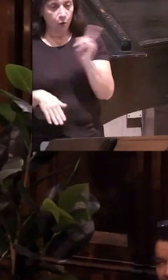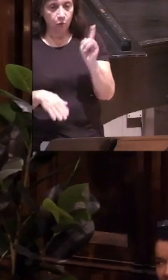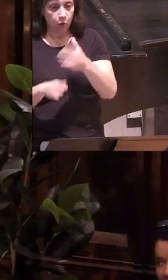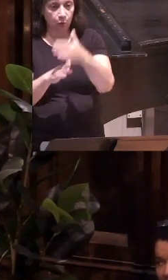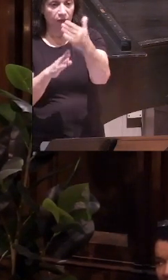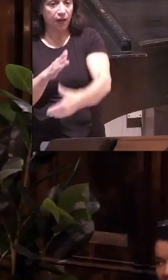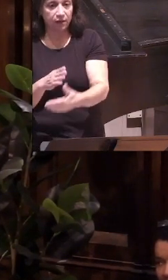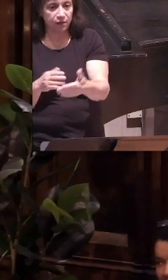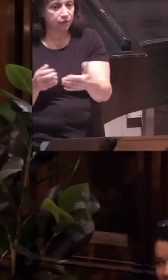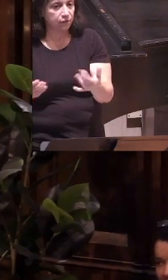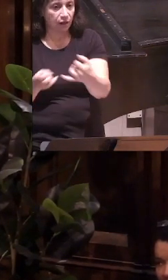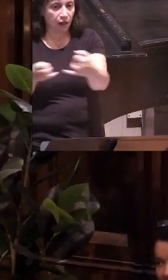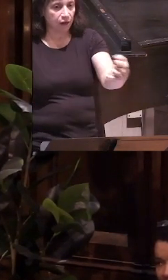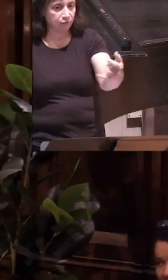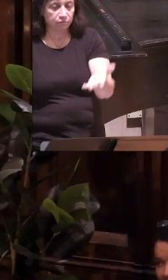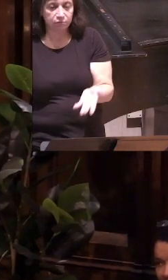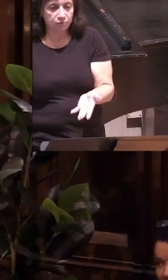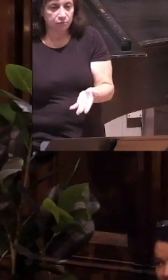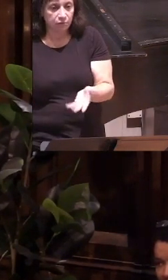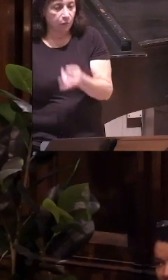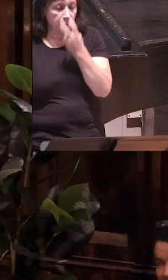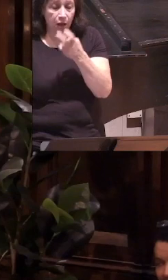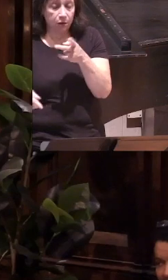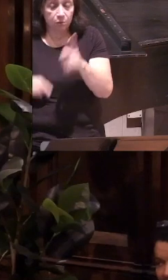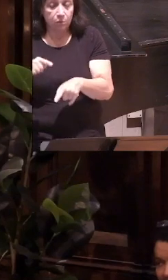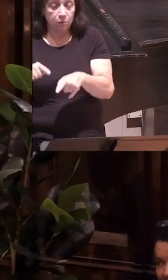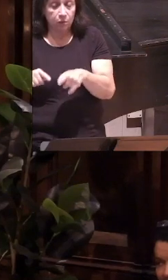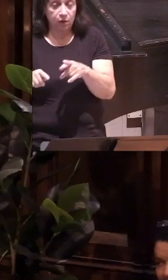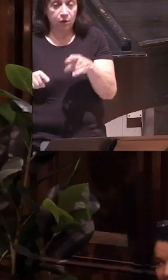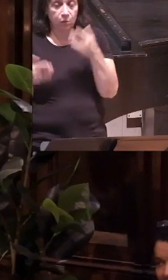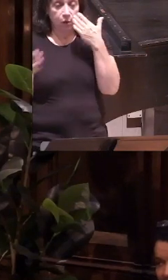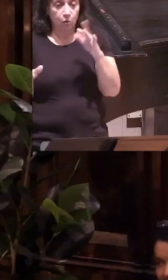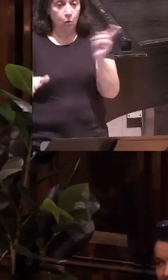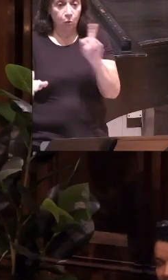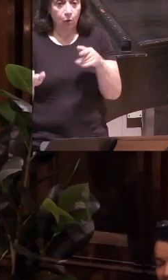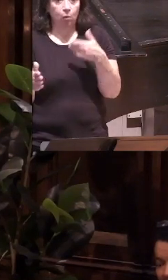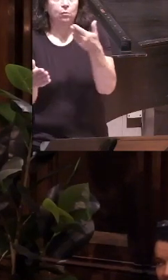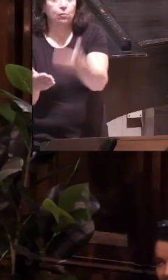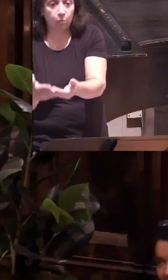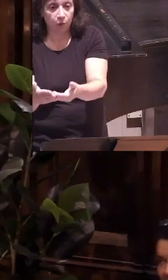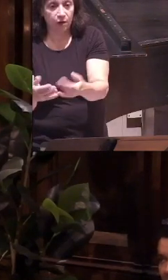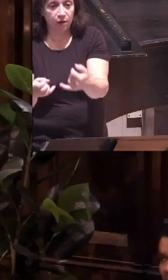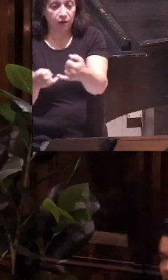is. We're all blind to where we're going to end up.